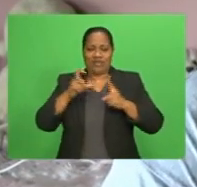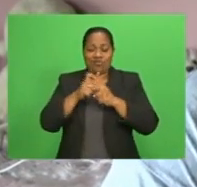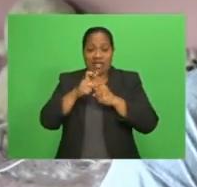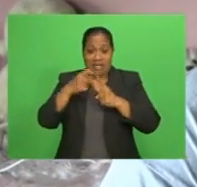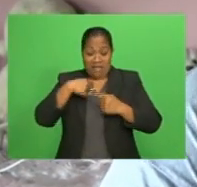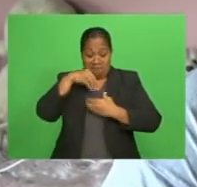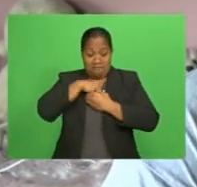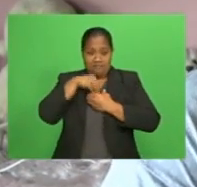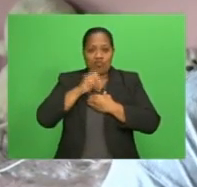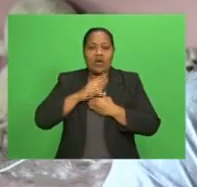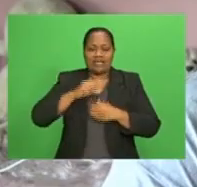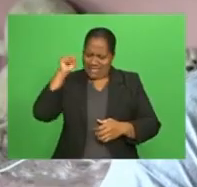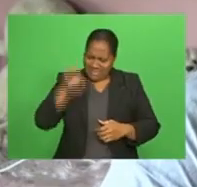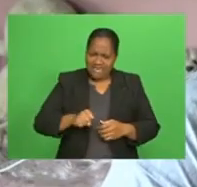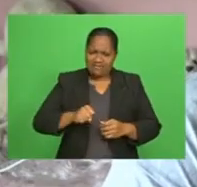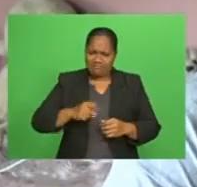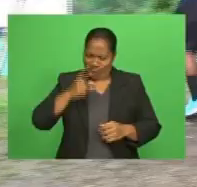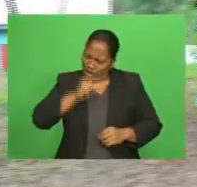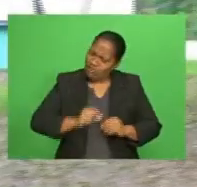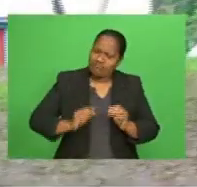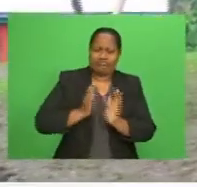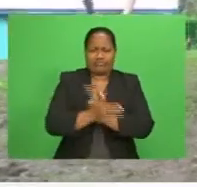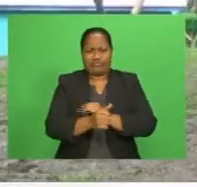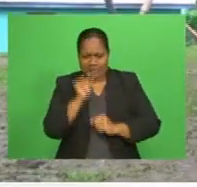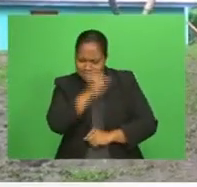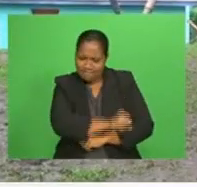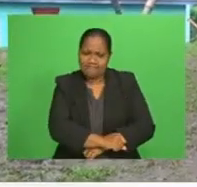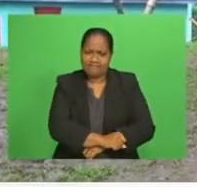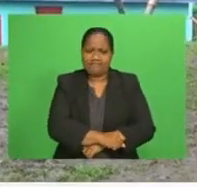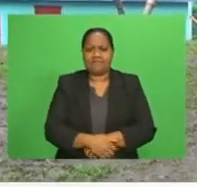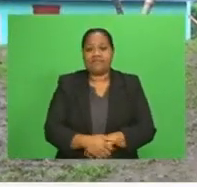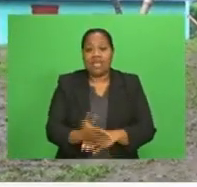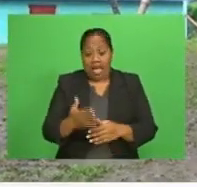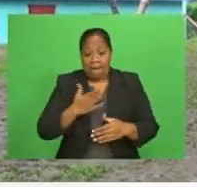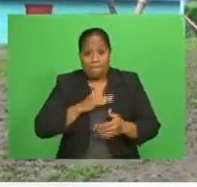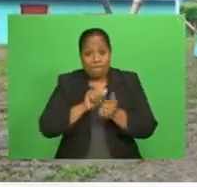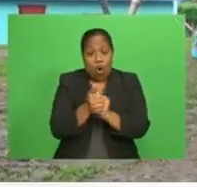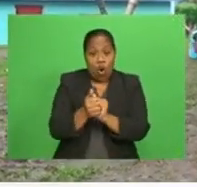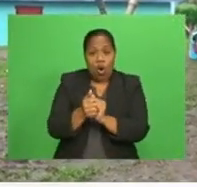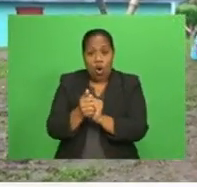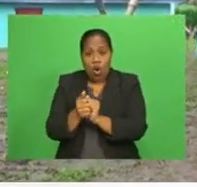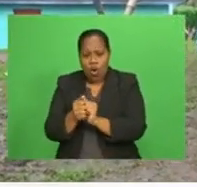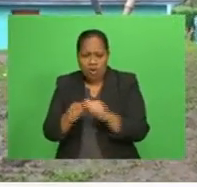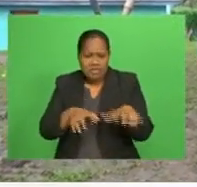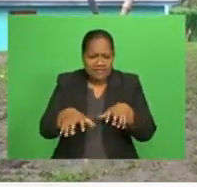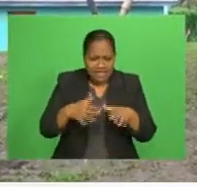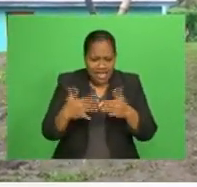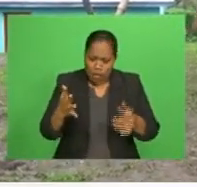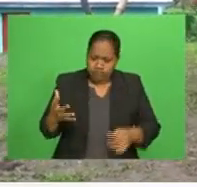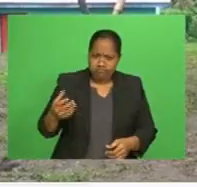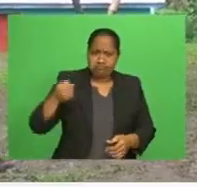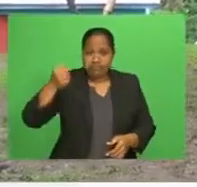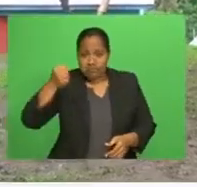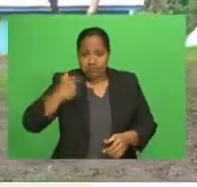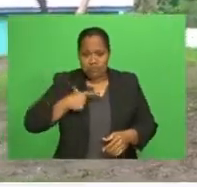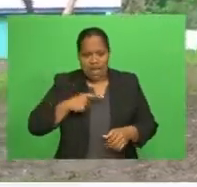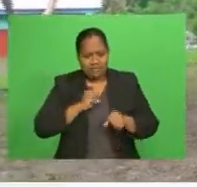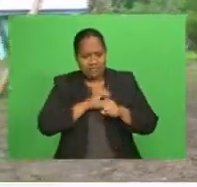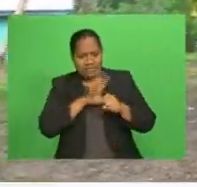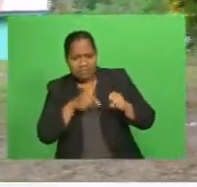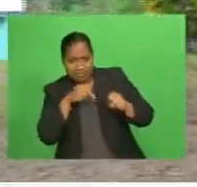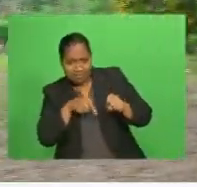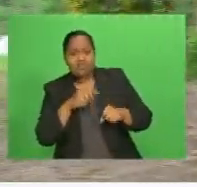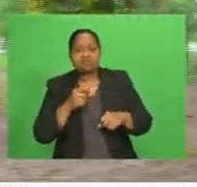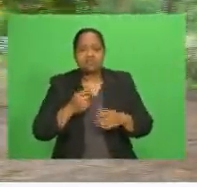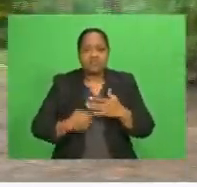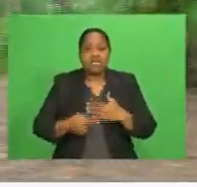yes, go for it, Sylvia. While all sporting activities have come to a halt due to the pandemic, Tuisese says